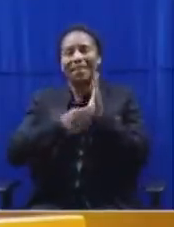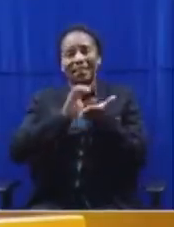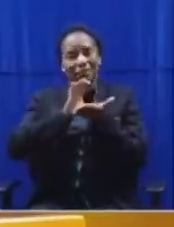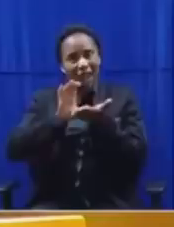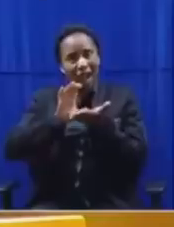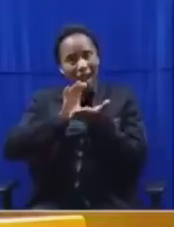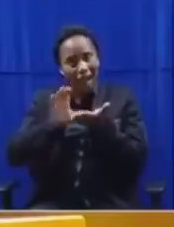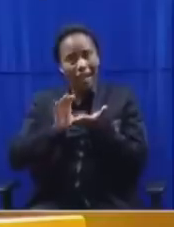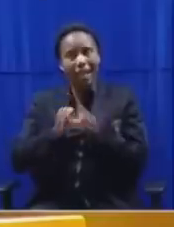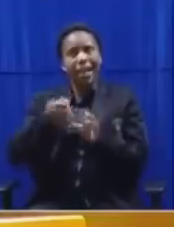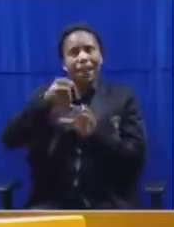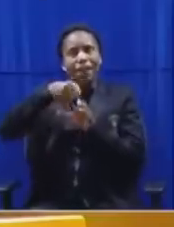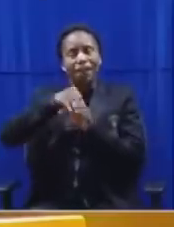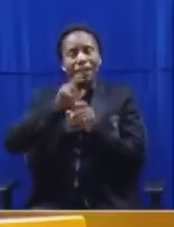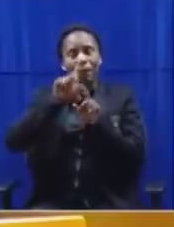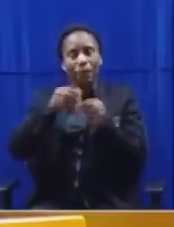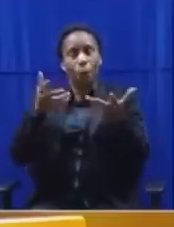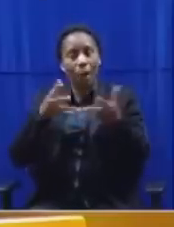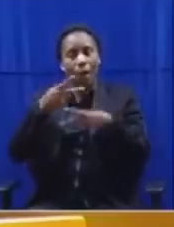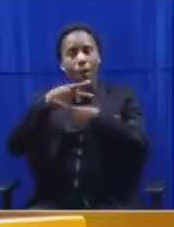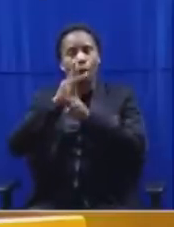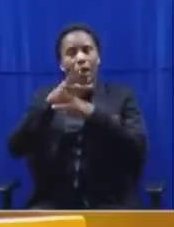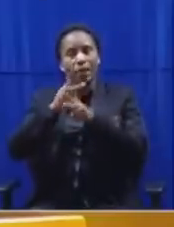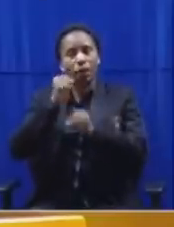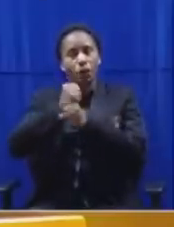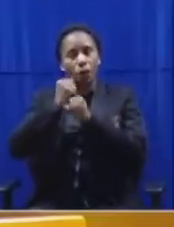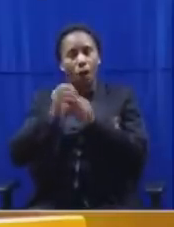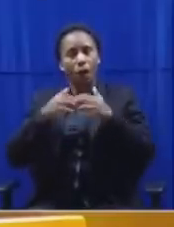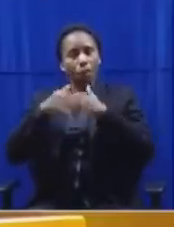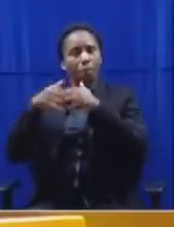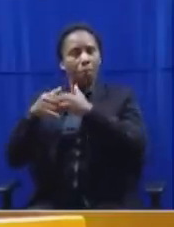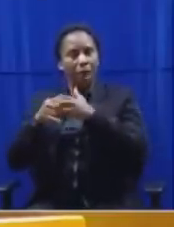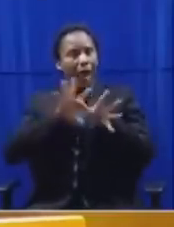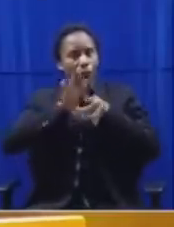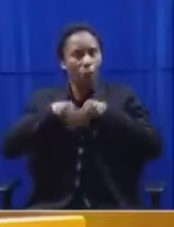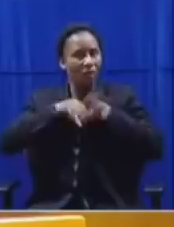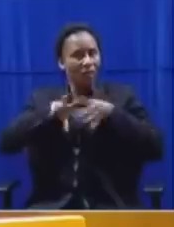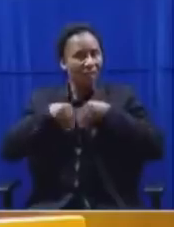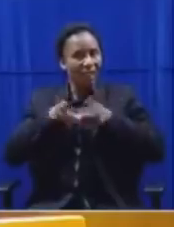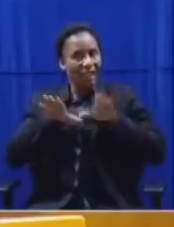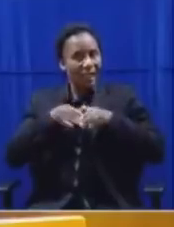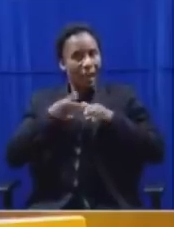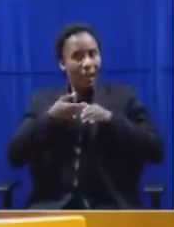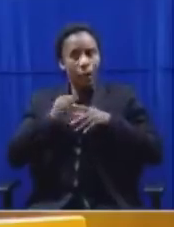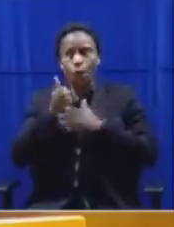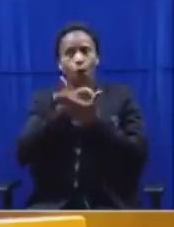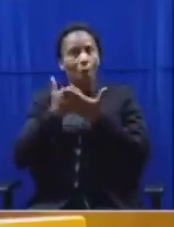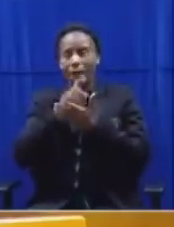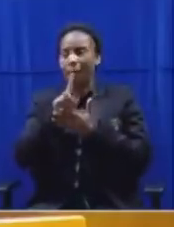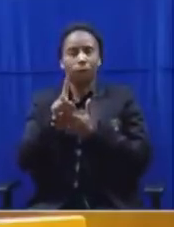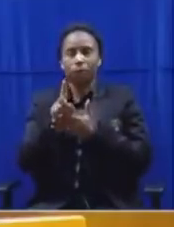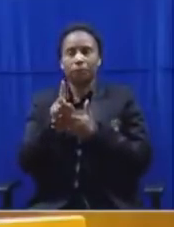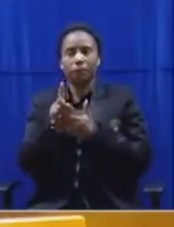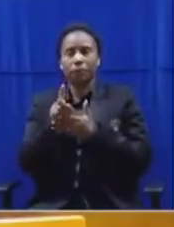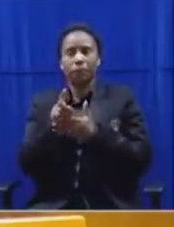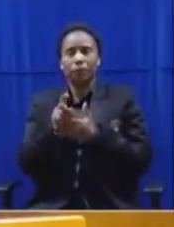be invested in the productive, job-creating, labor-absorptive sectors of the economy. And deliberately in private